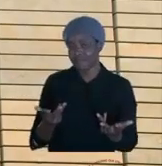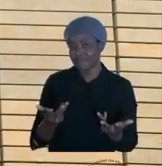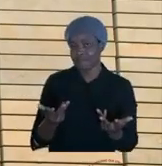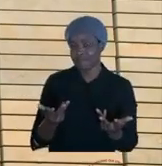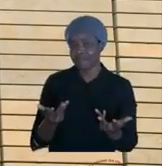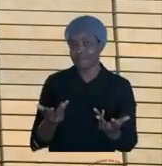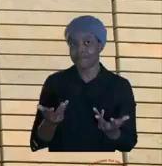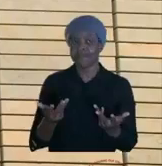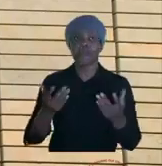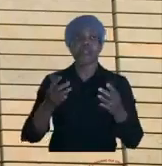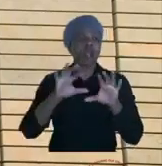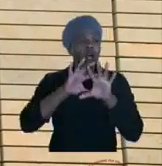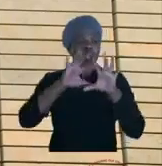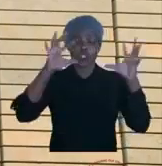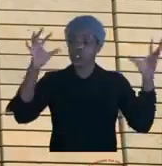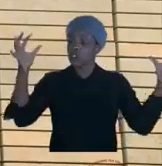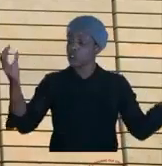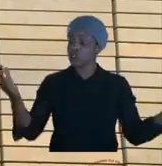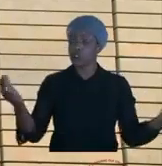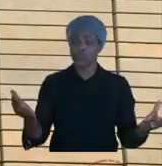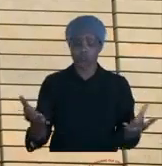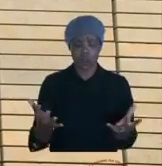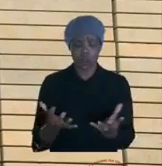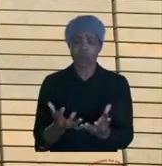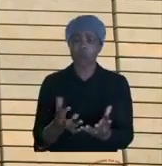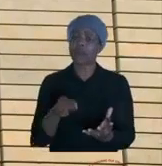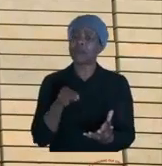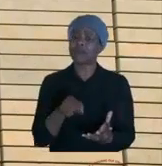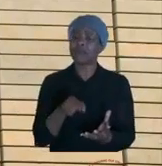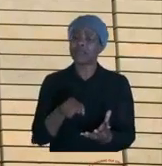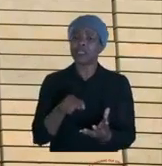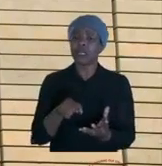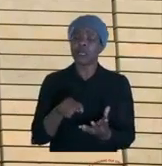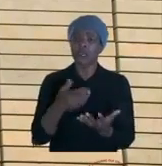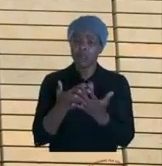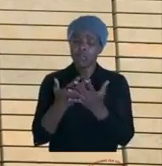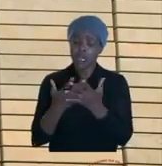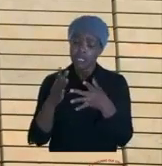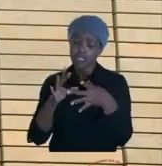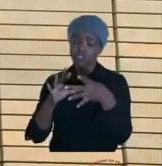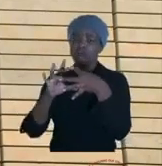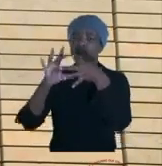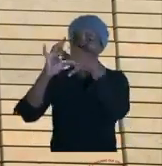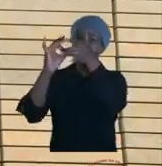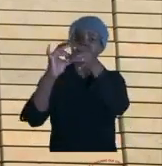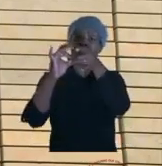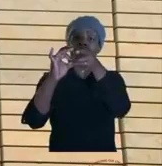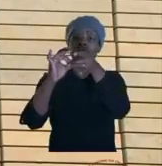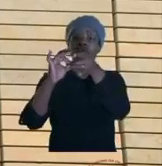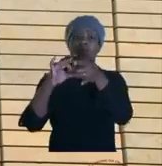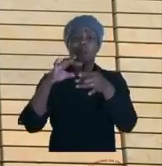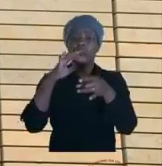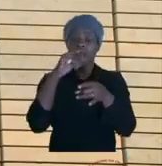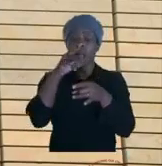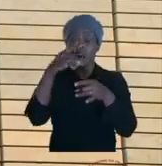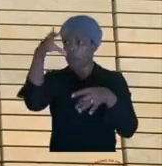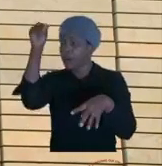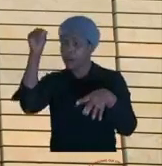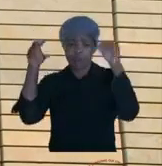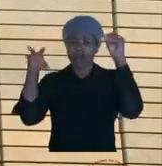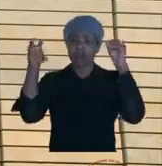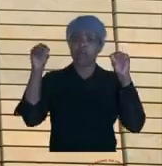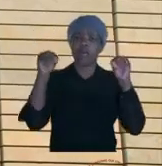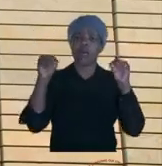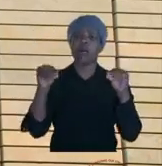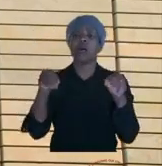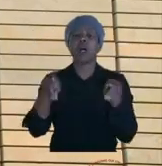If the global village emerges, son of Africa, walk. Do not leave your footprints